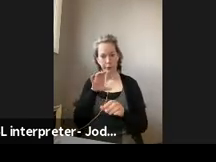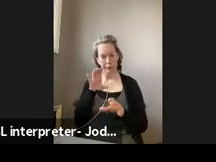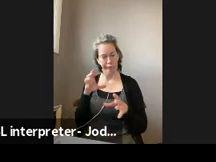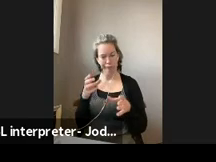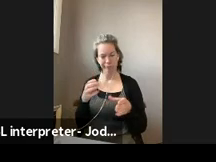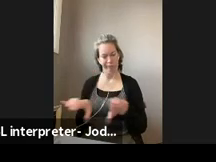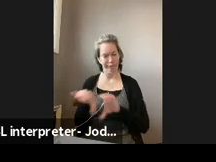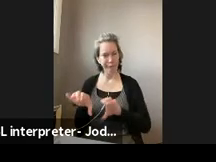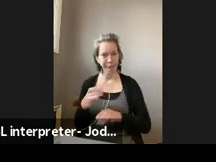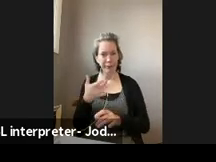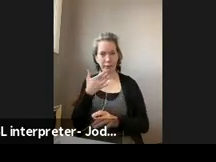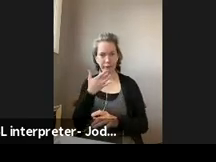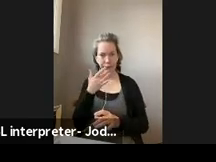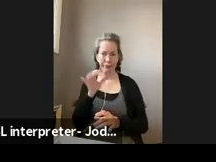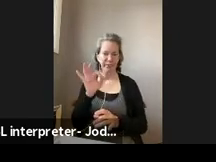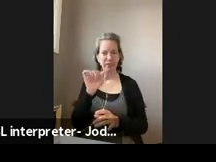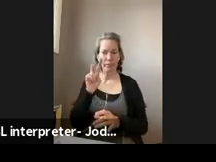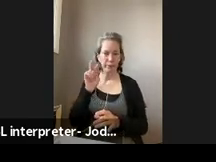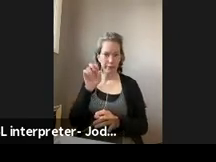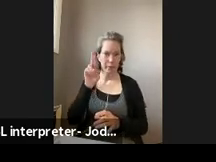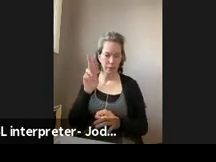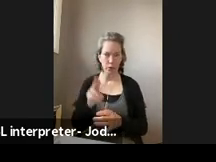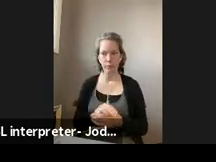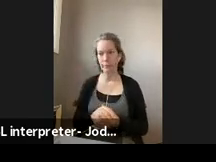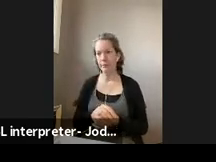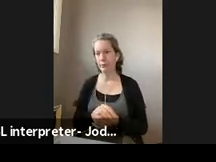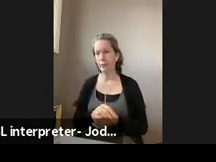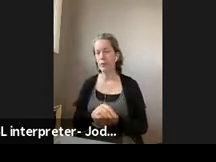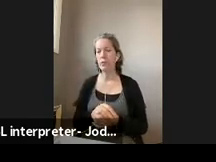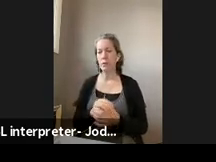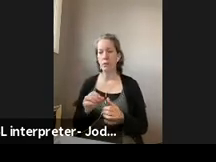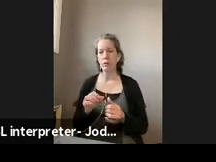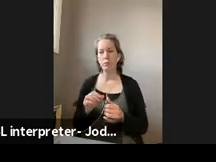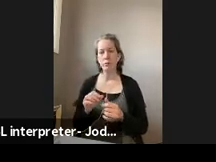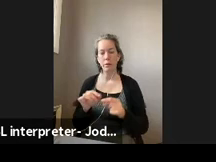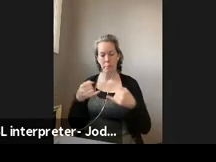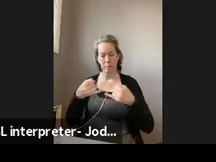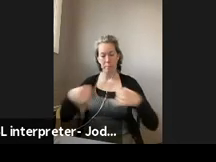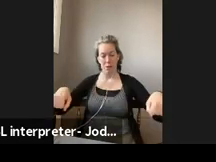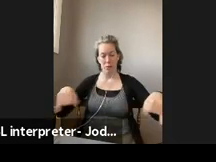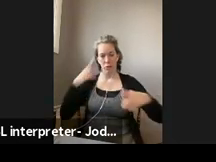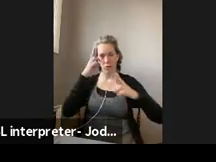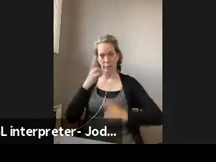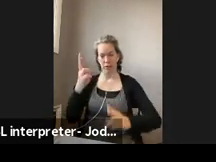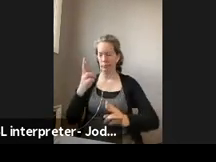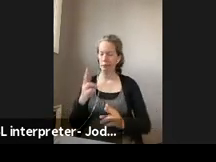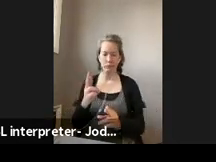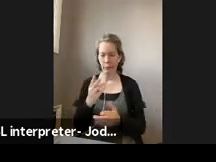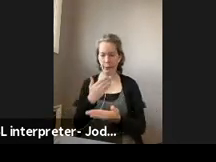Okay, perpetuating rape culture. Good. Boundaries not being respected.